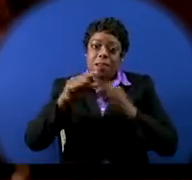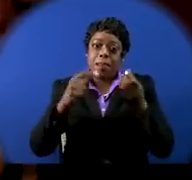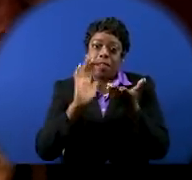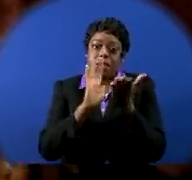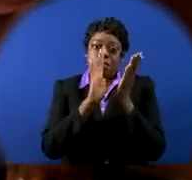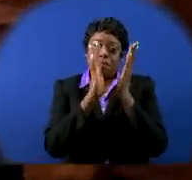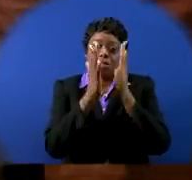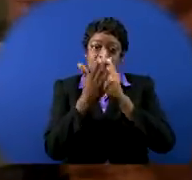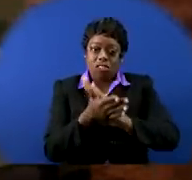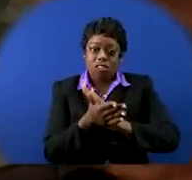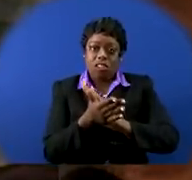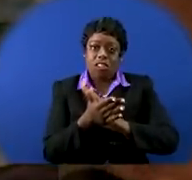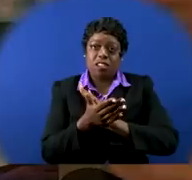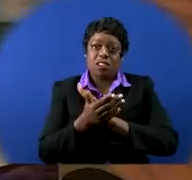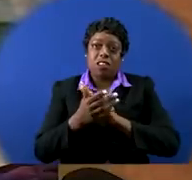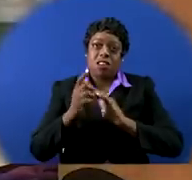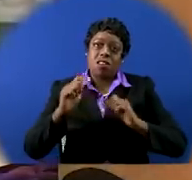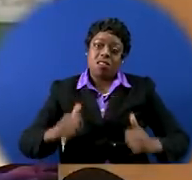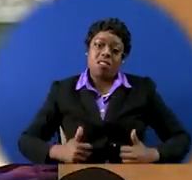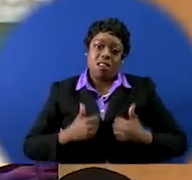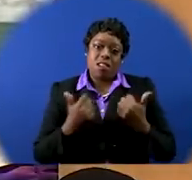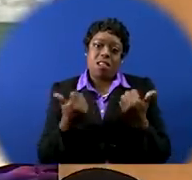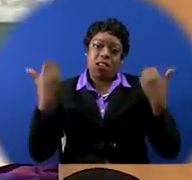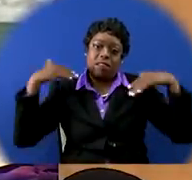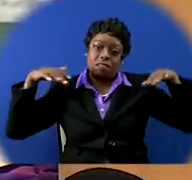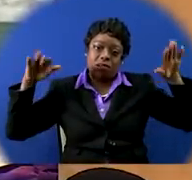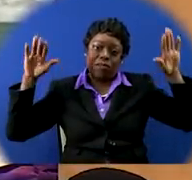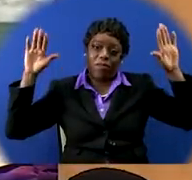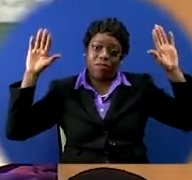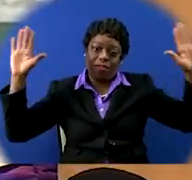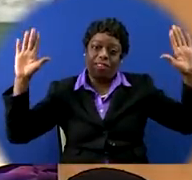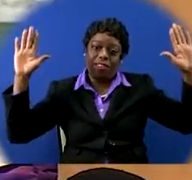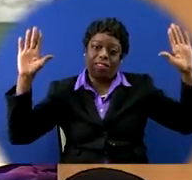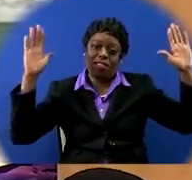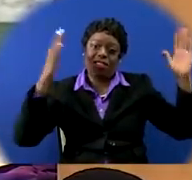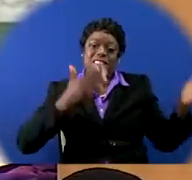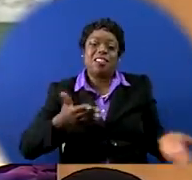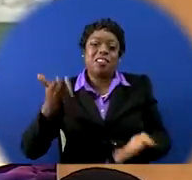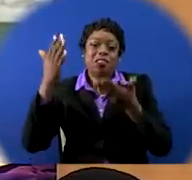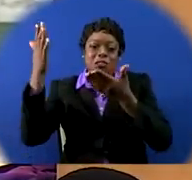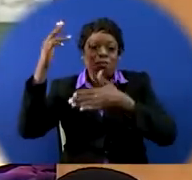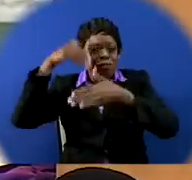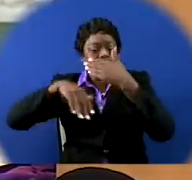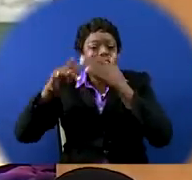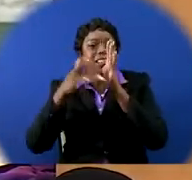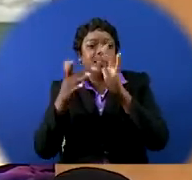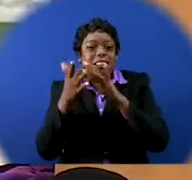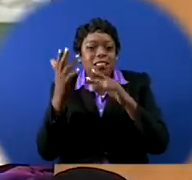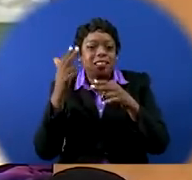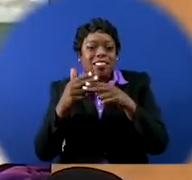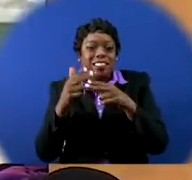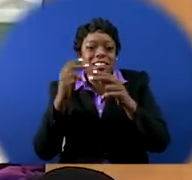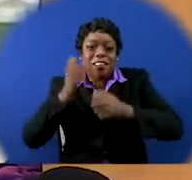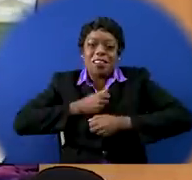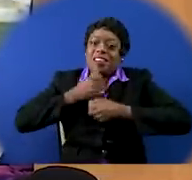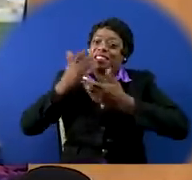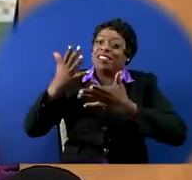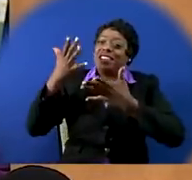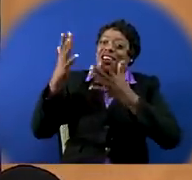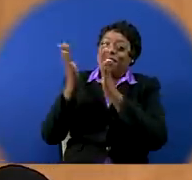lives because they're going to give their lives to you. In Jesus' name, somebody shout